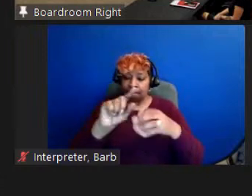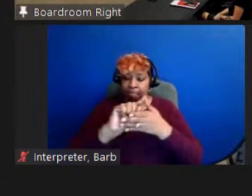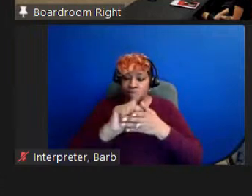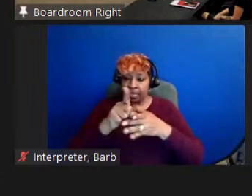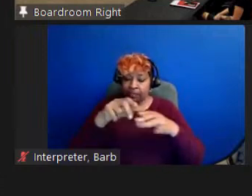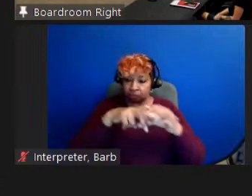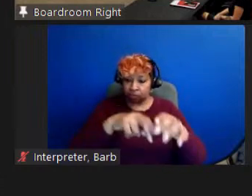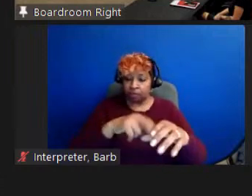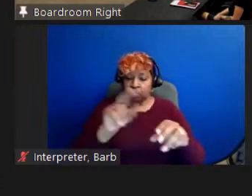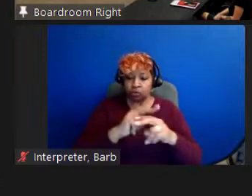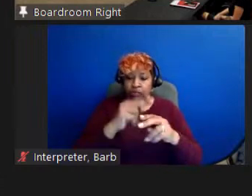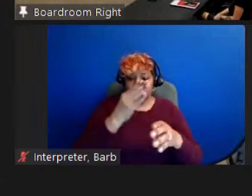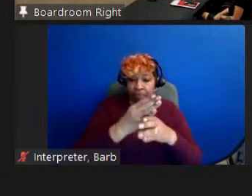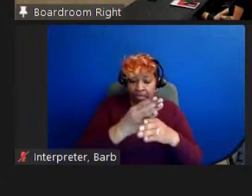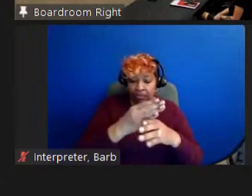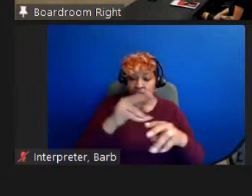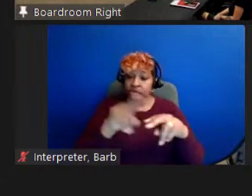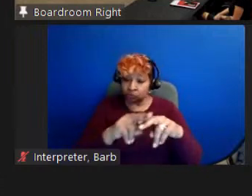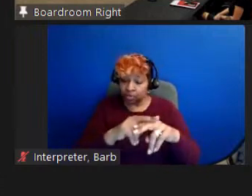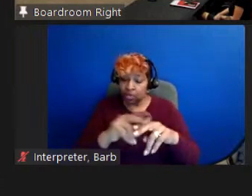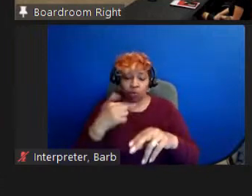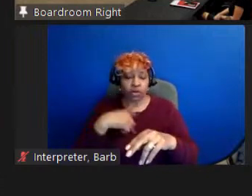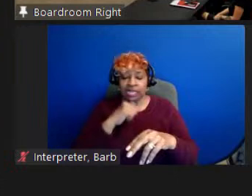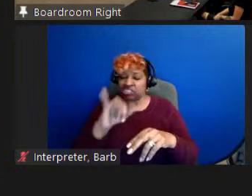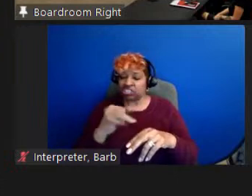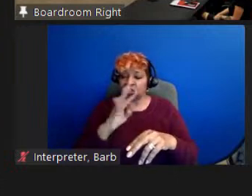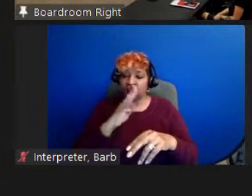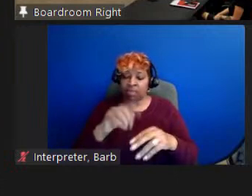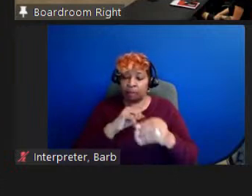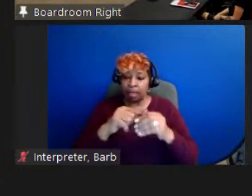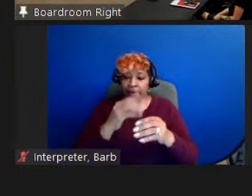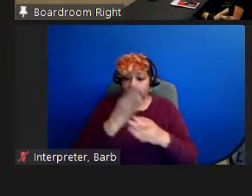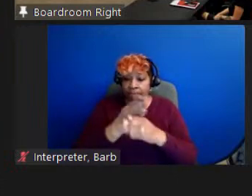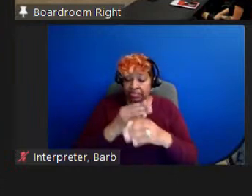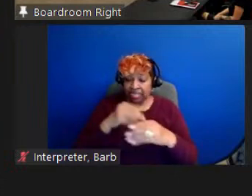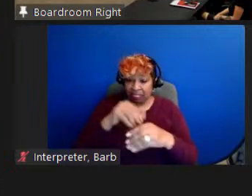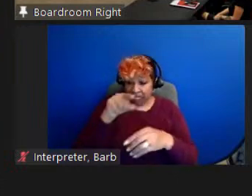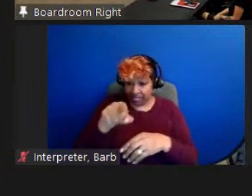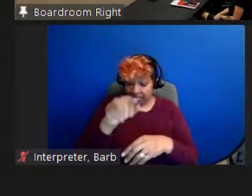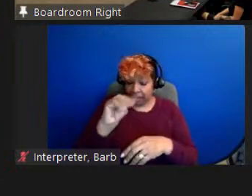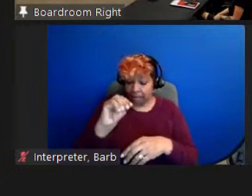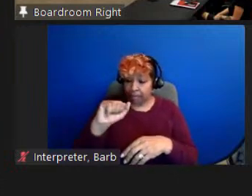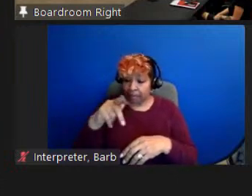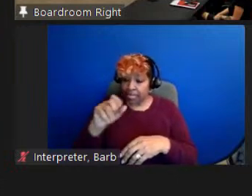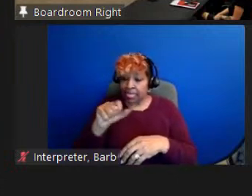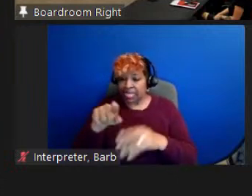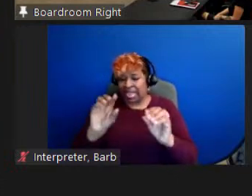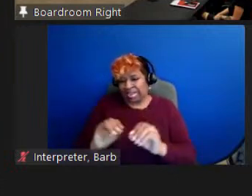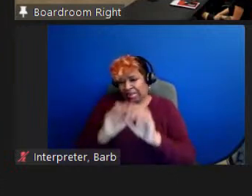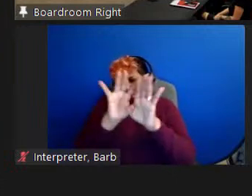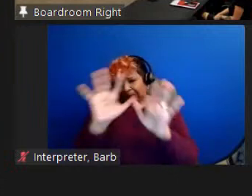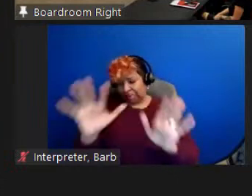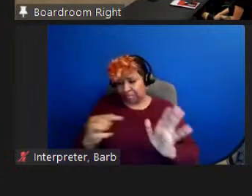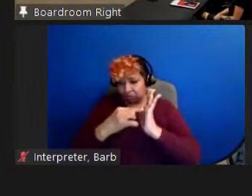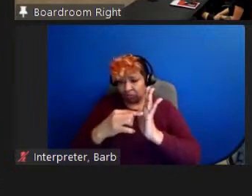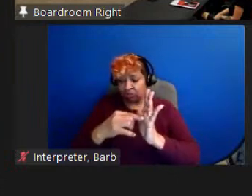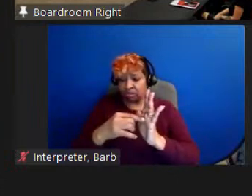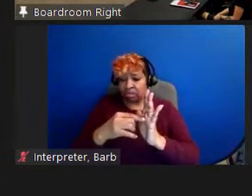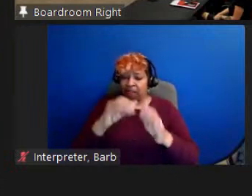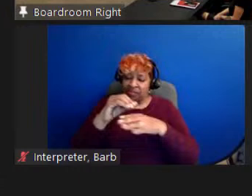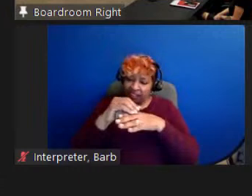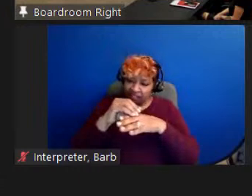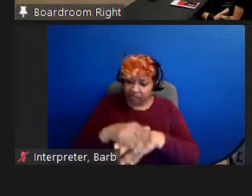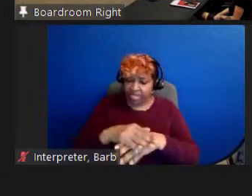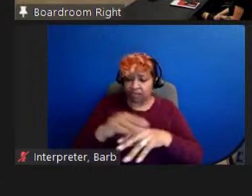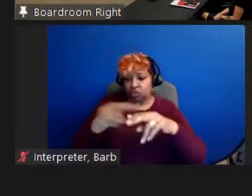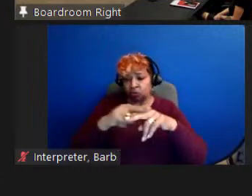So both bus and rail. We're not just talking about bus in this particular set of maps. It clearly illustrates the effect of our rail system. You